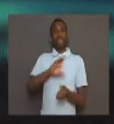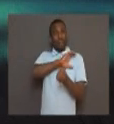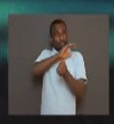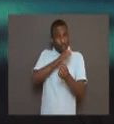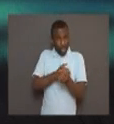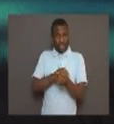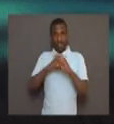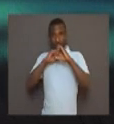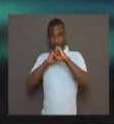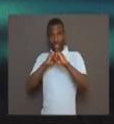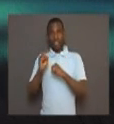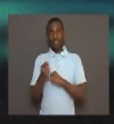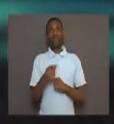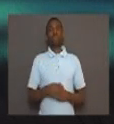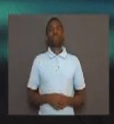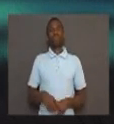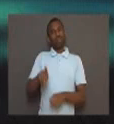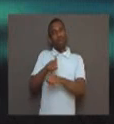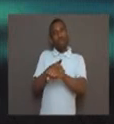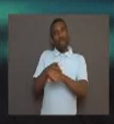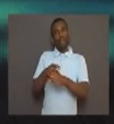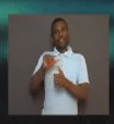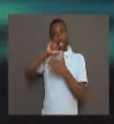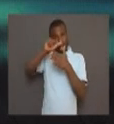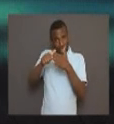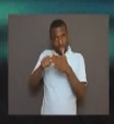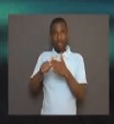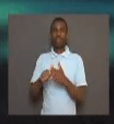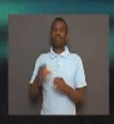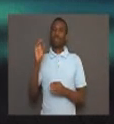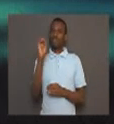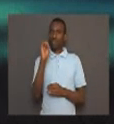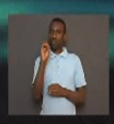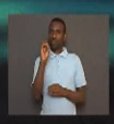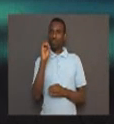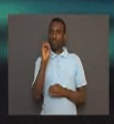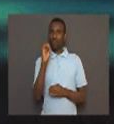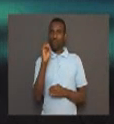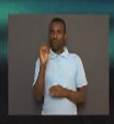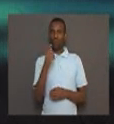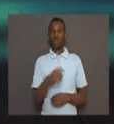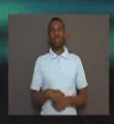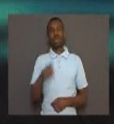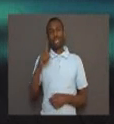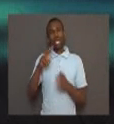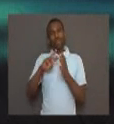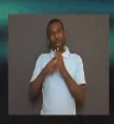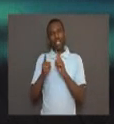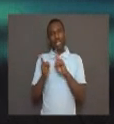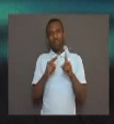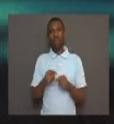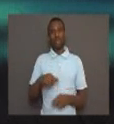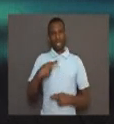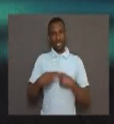capacitive resistance, the phase angle is 0, meaning the